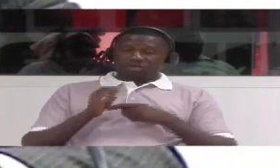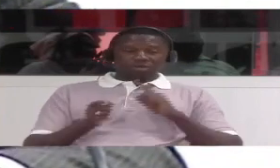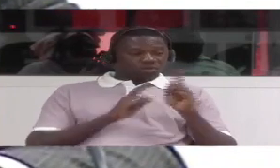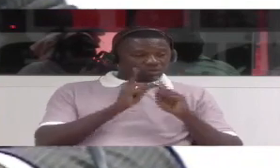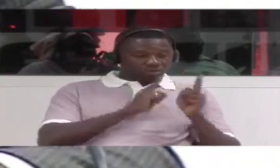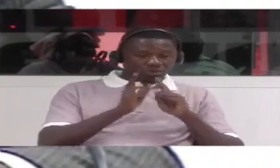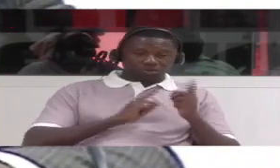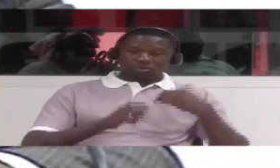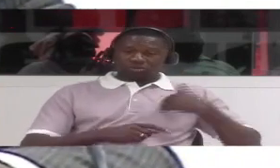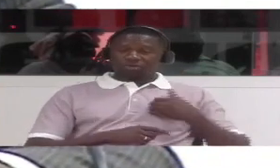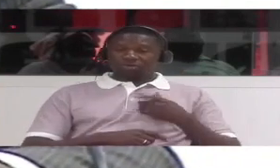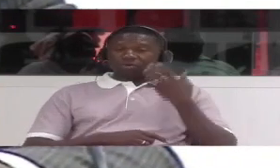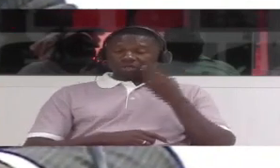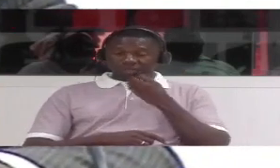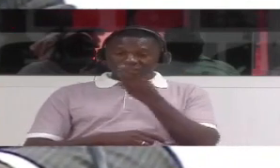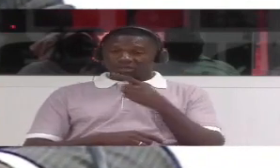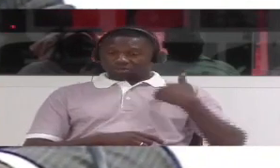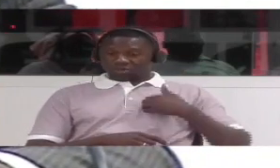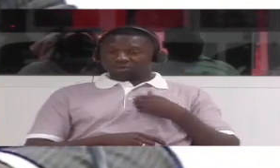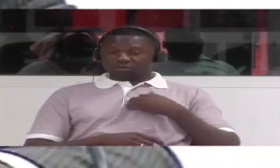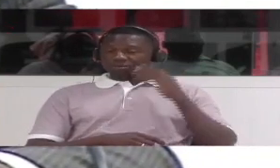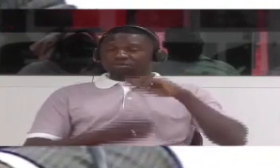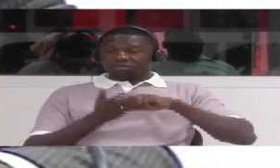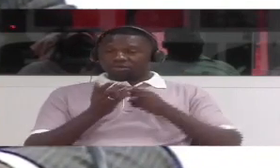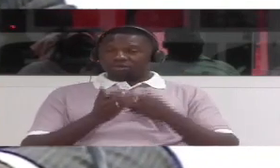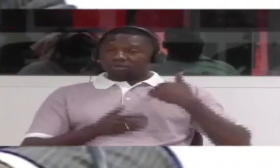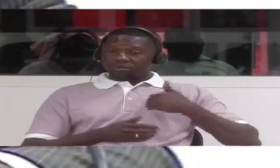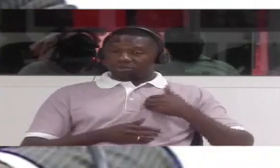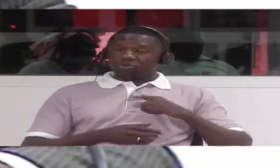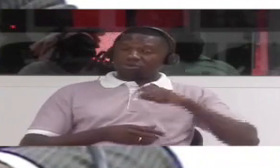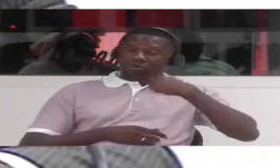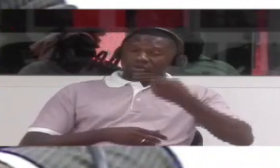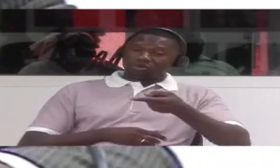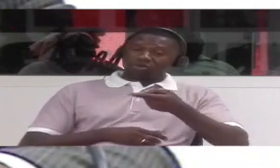say people, I mean people of